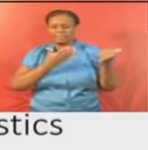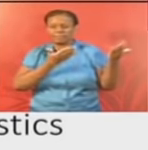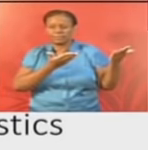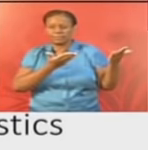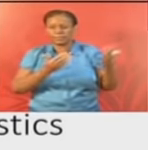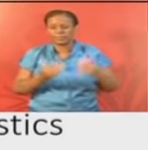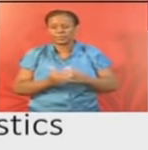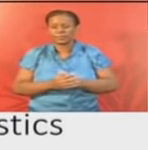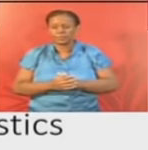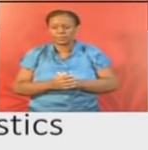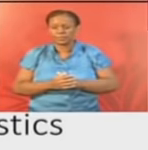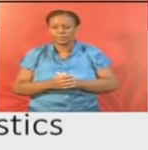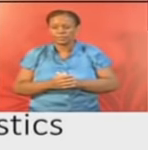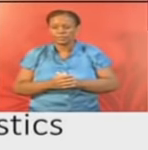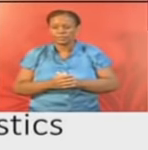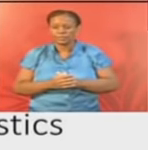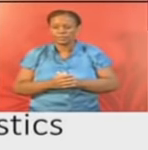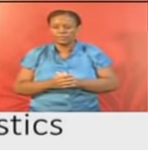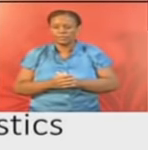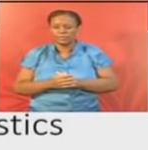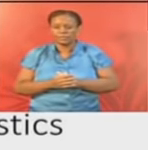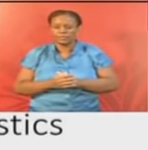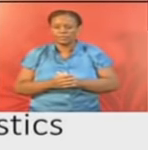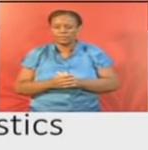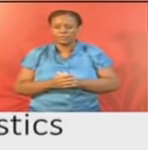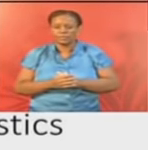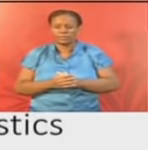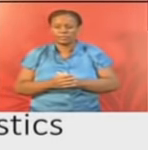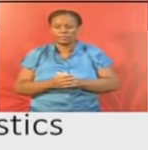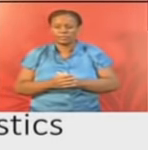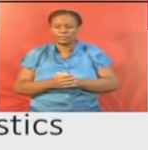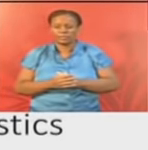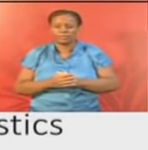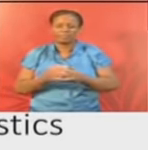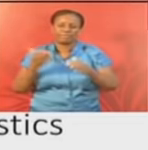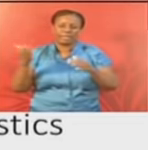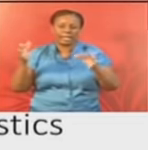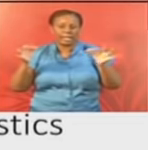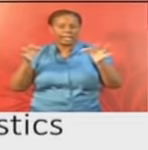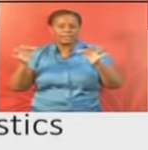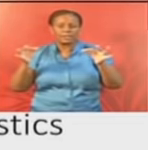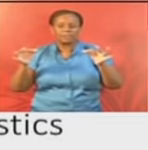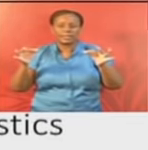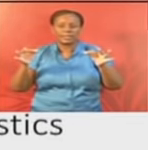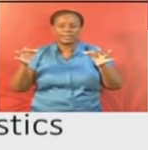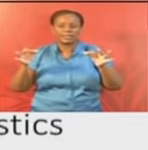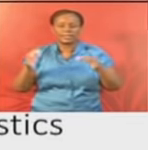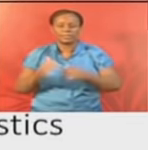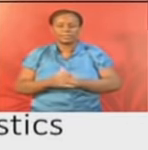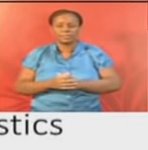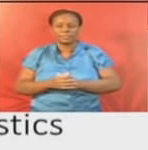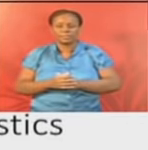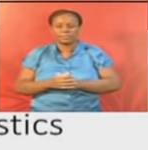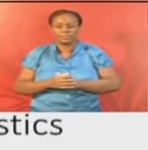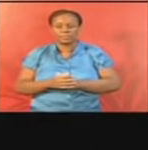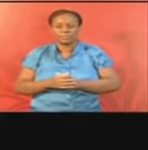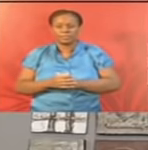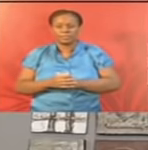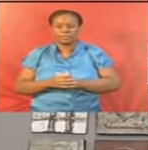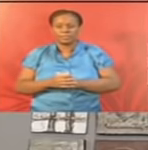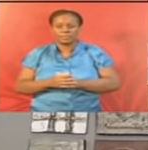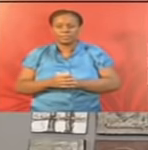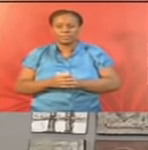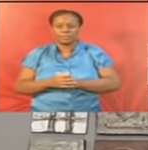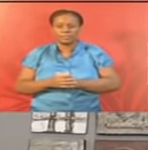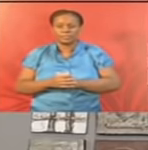just really demographic characteristics, which explains age and sex and geographic distribution. And then we'll speak about the